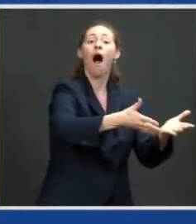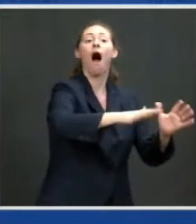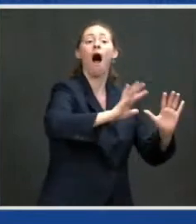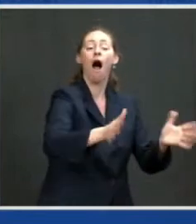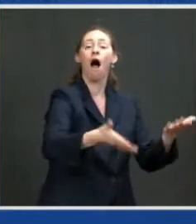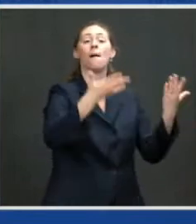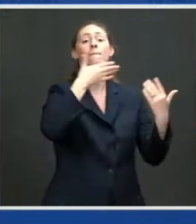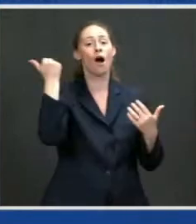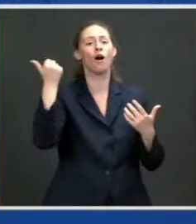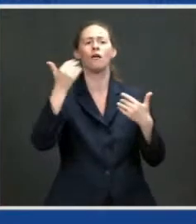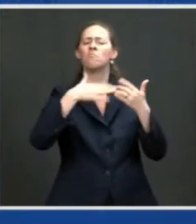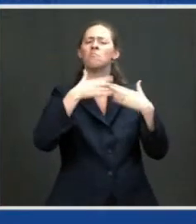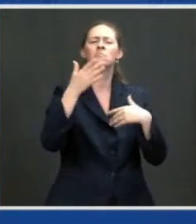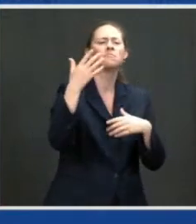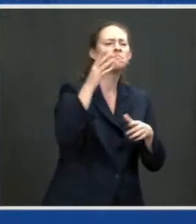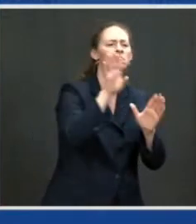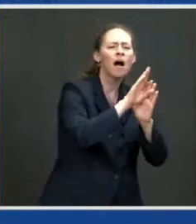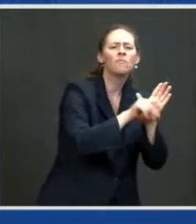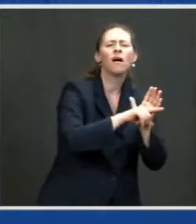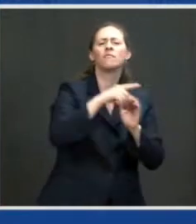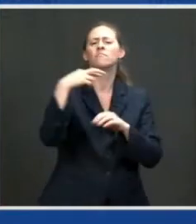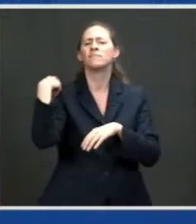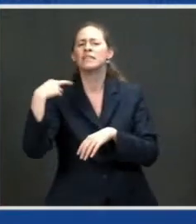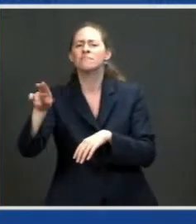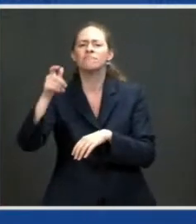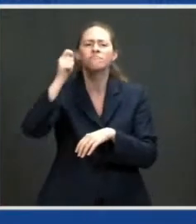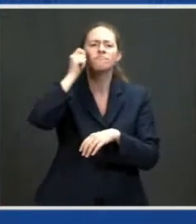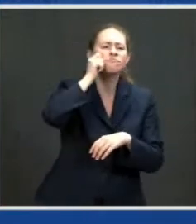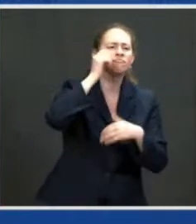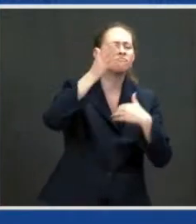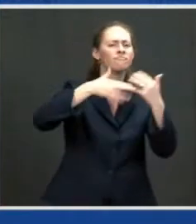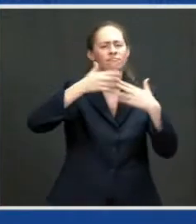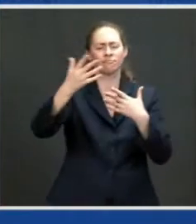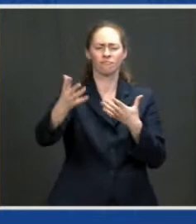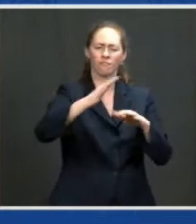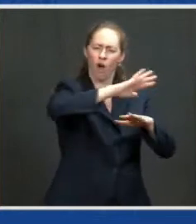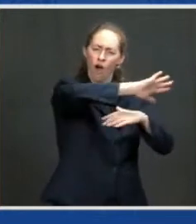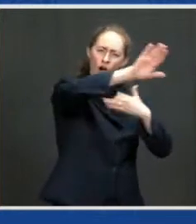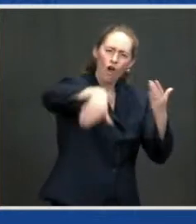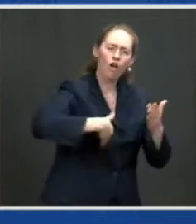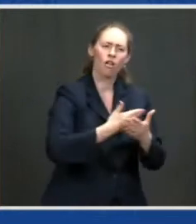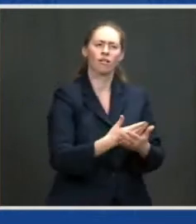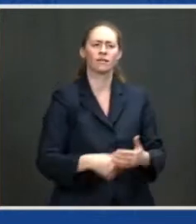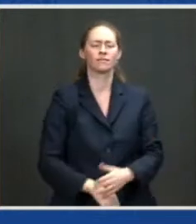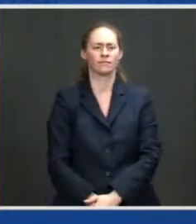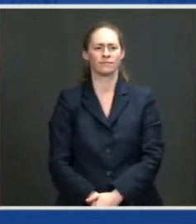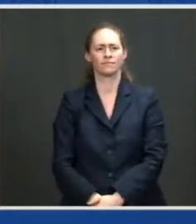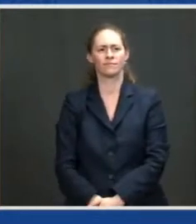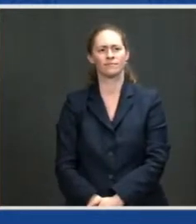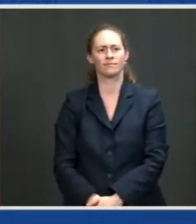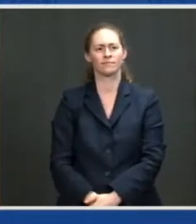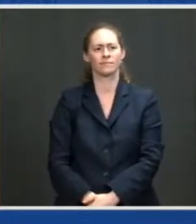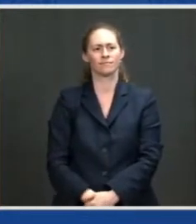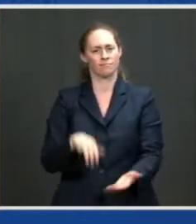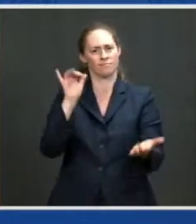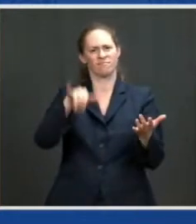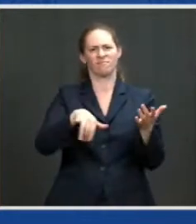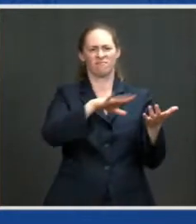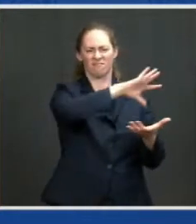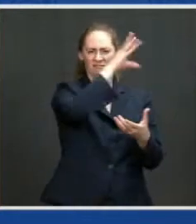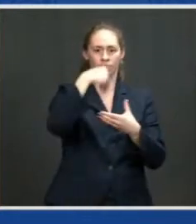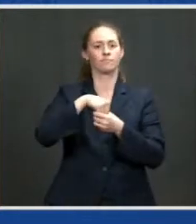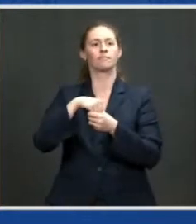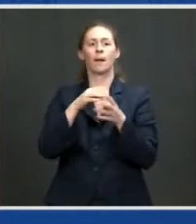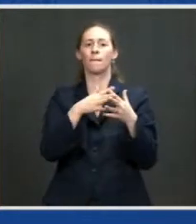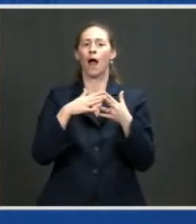of their religion, regardless of their race. That's the approach reflected in the American Rescue Plan, which my friends in the Congress helped